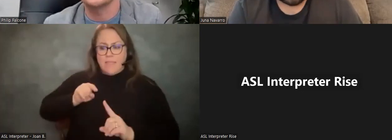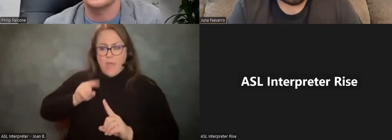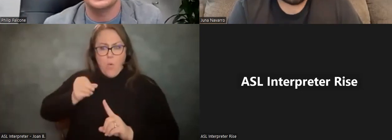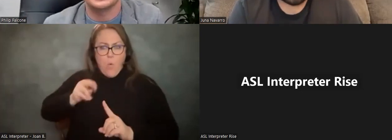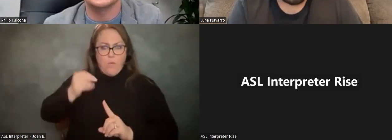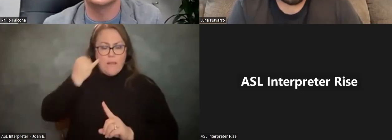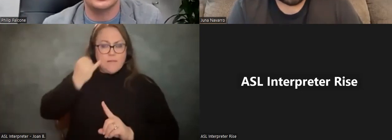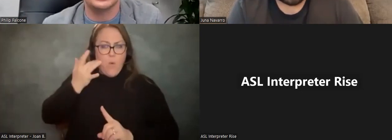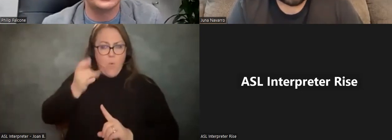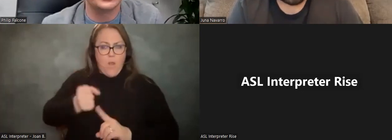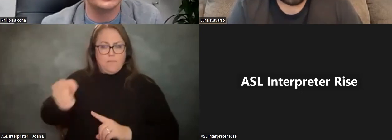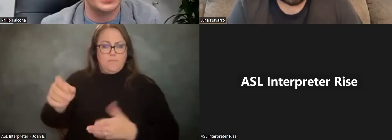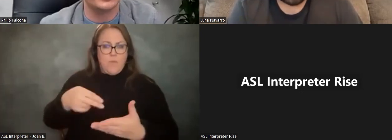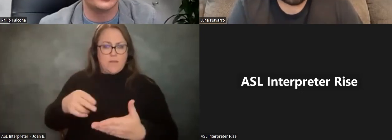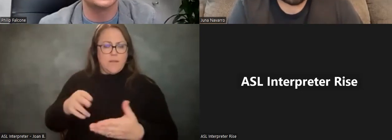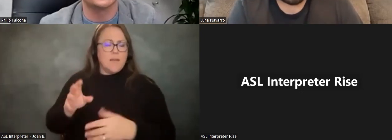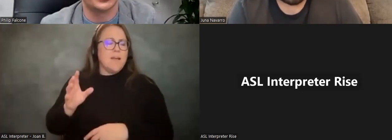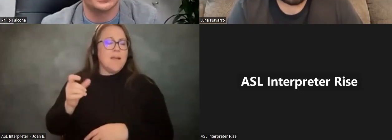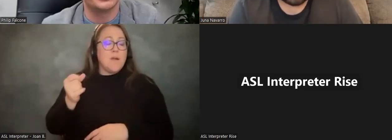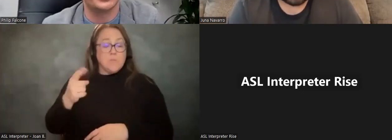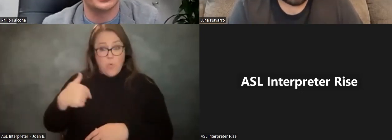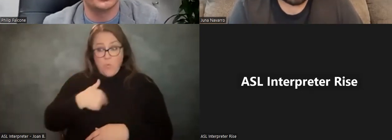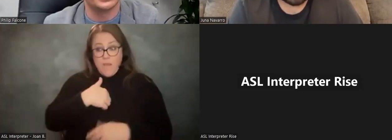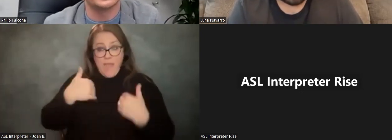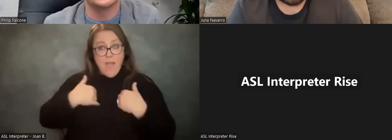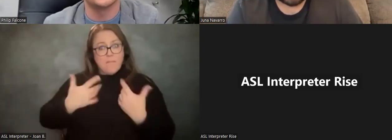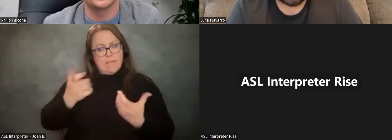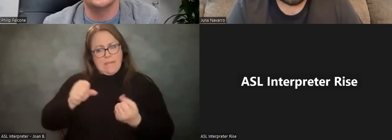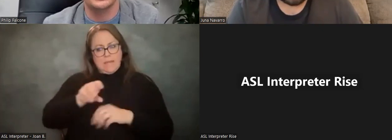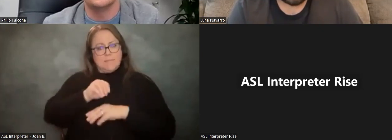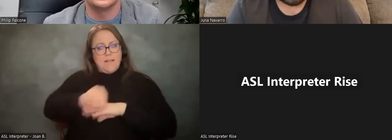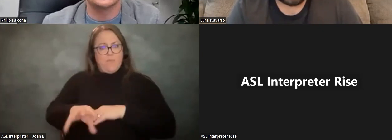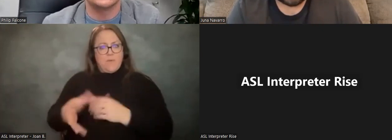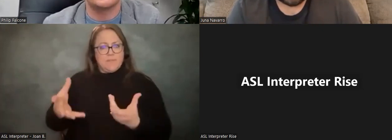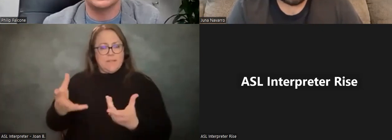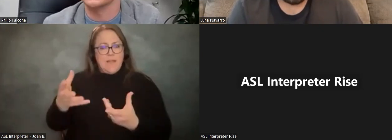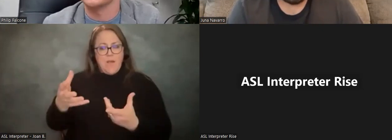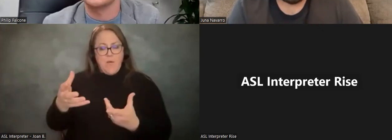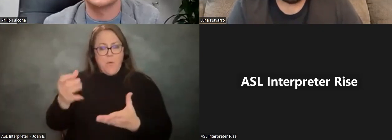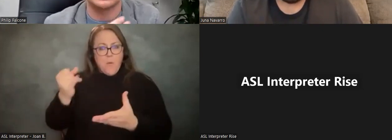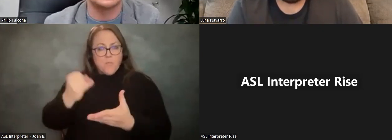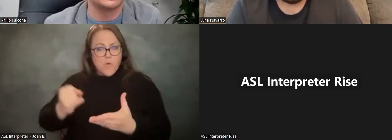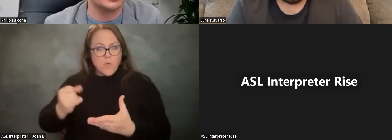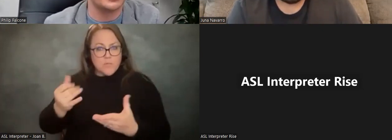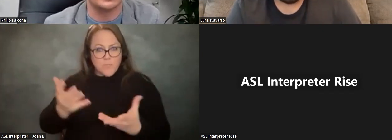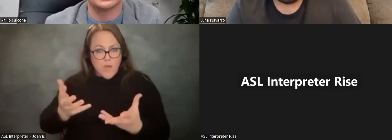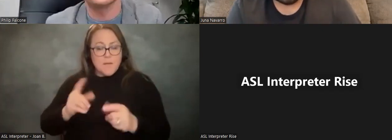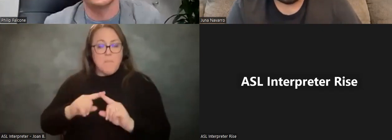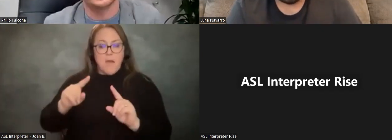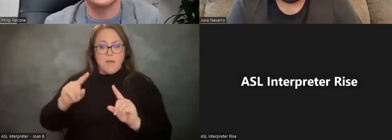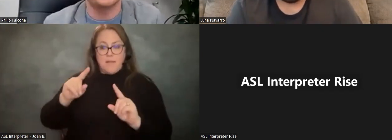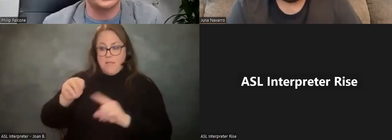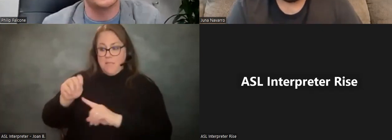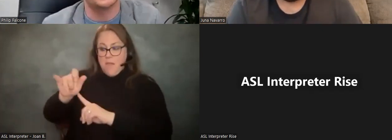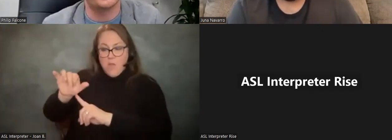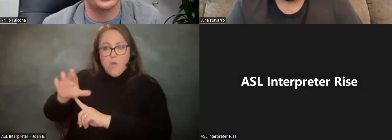there. And while we do have a very strong input in what is in the mural, we also have, at least to Beautify Riverside, and what our mayor has, she